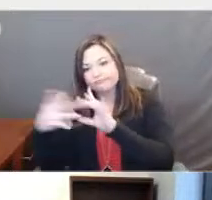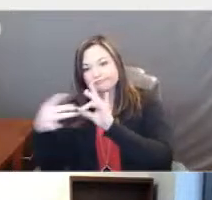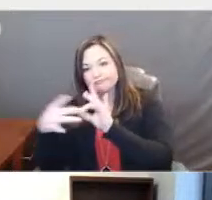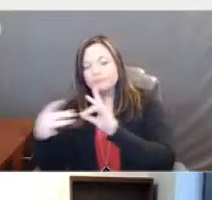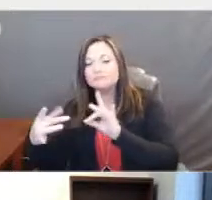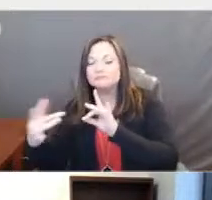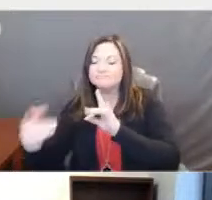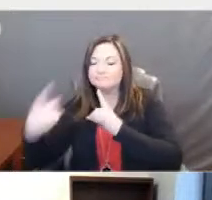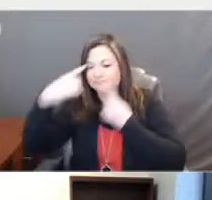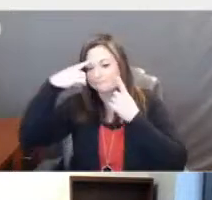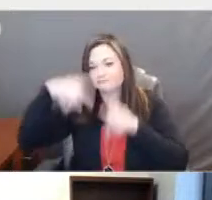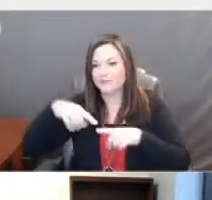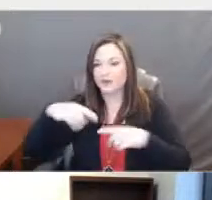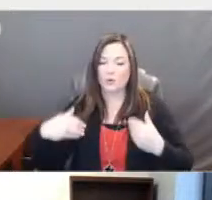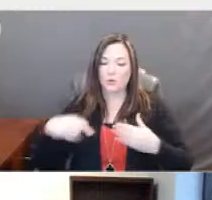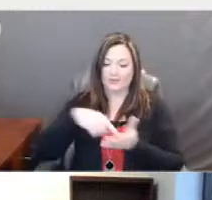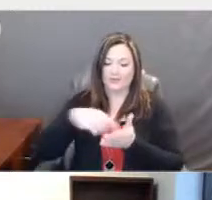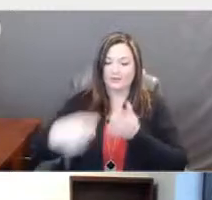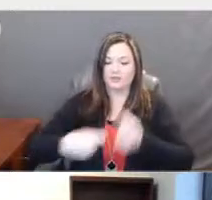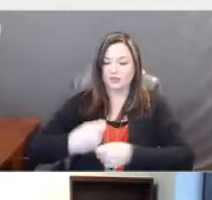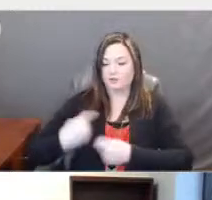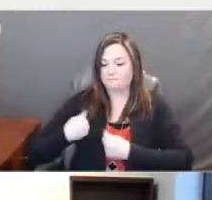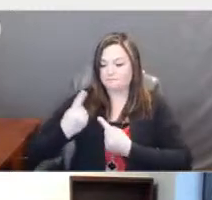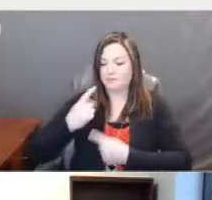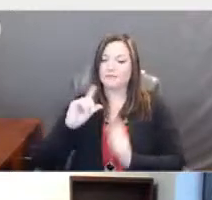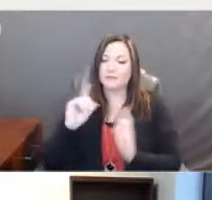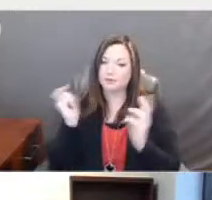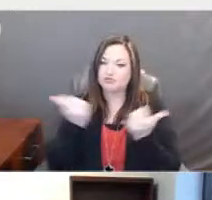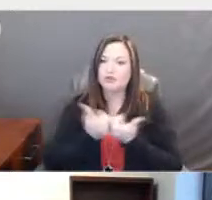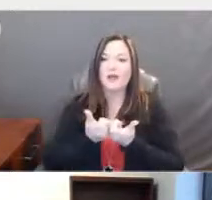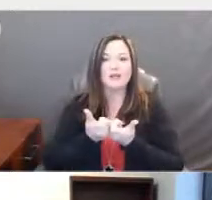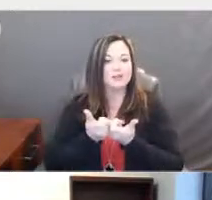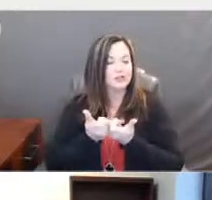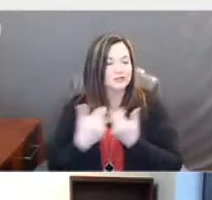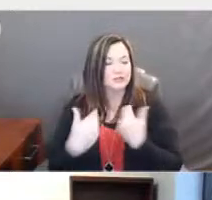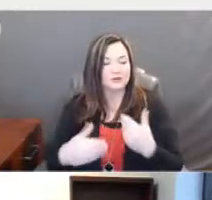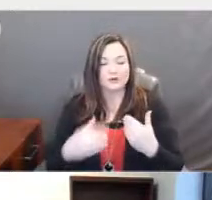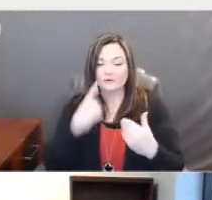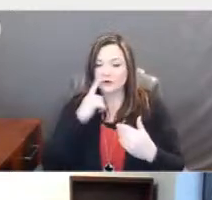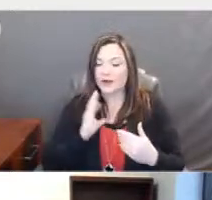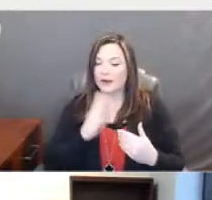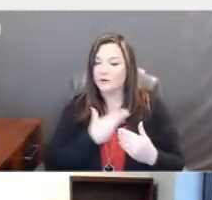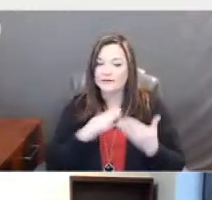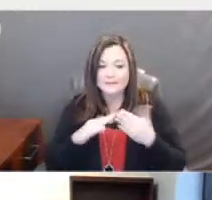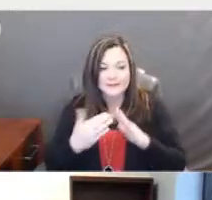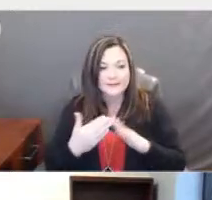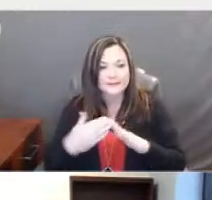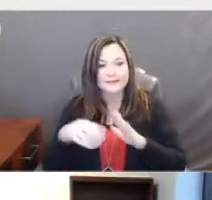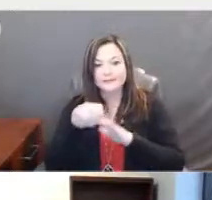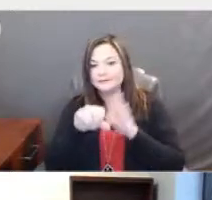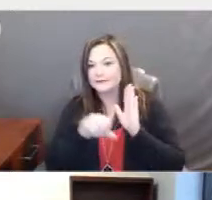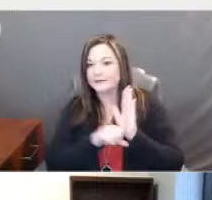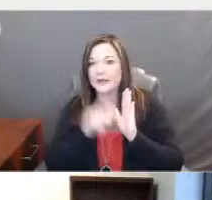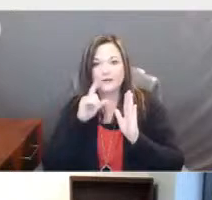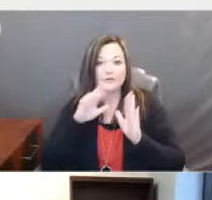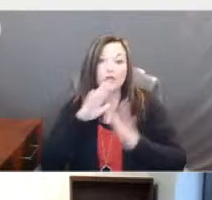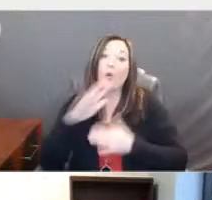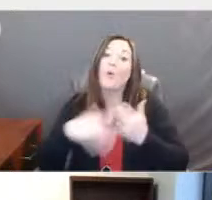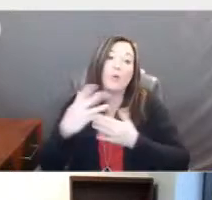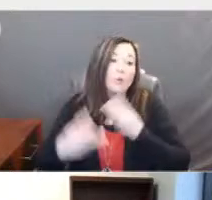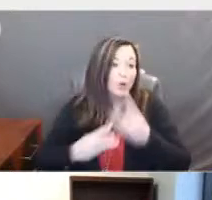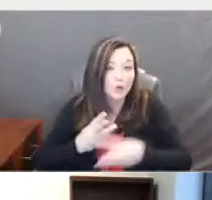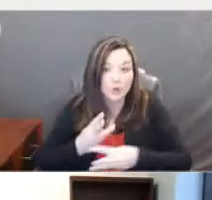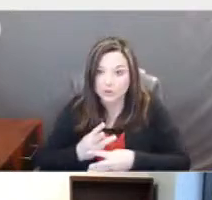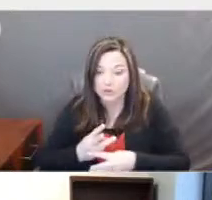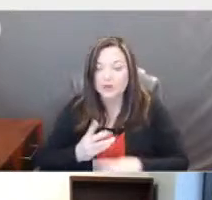year has been unprecedented with challenges for our city and state and really the entire world. And it